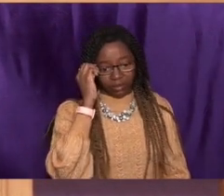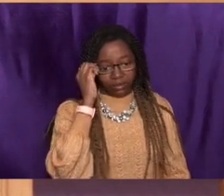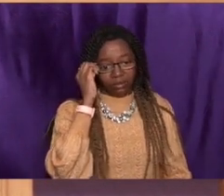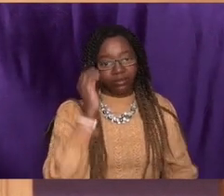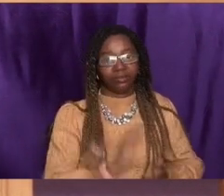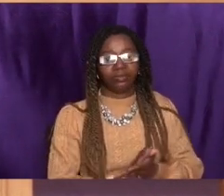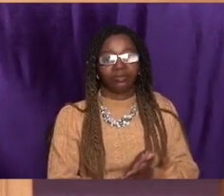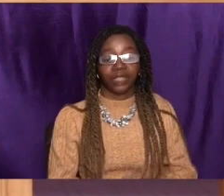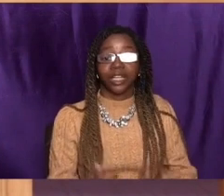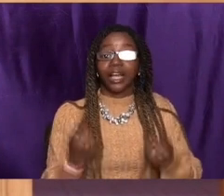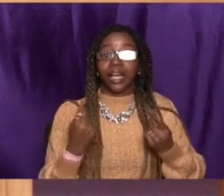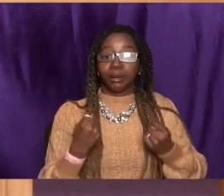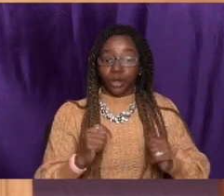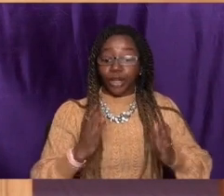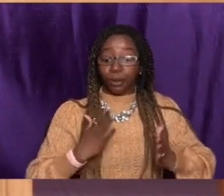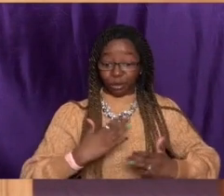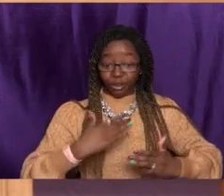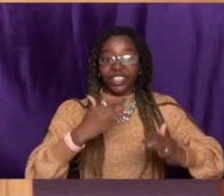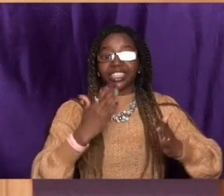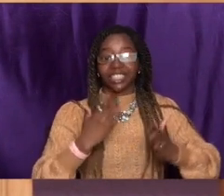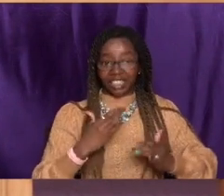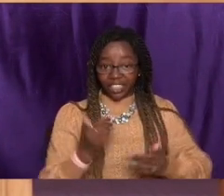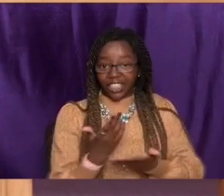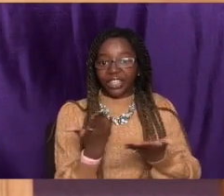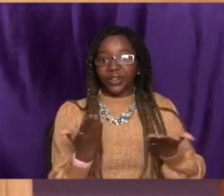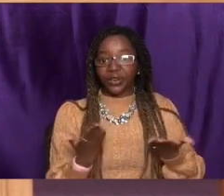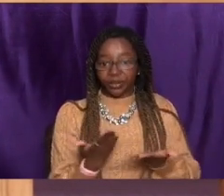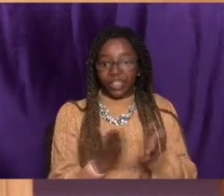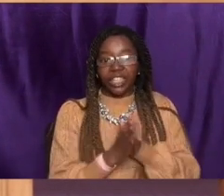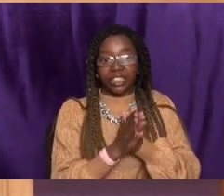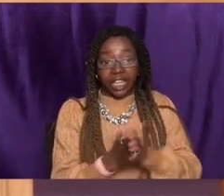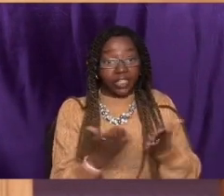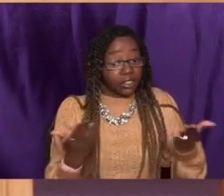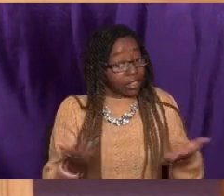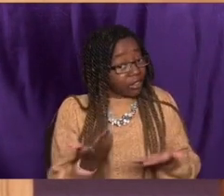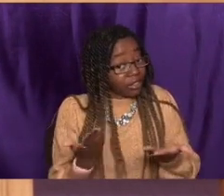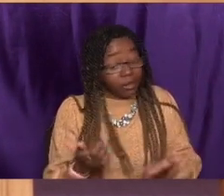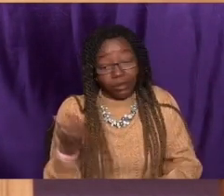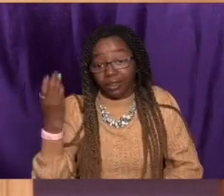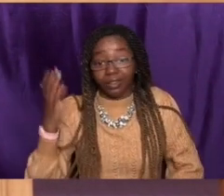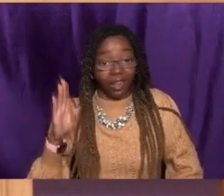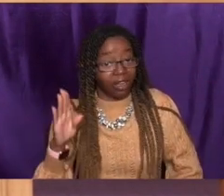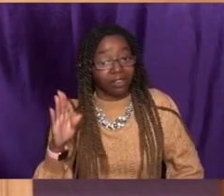I'm trying to stay calm here because the amazing thing to me about this is God